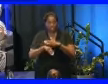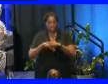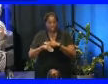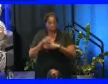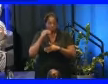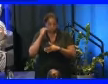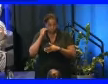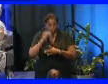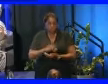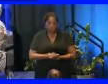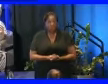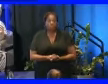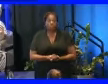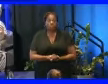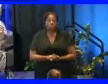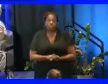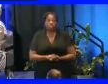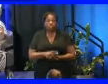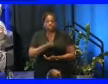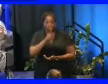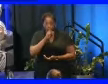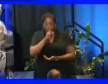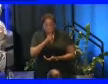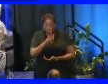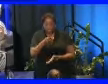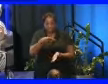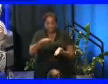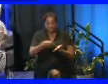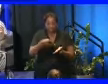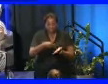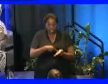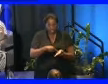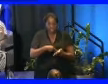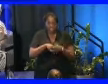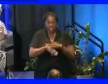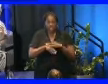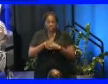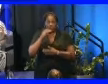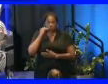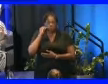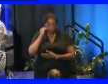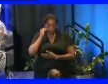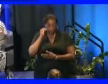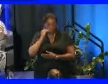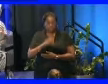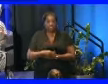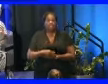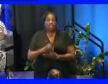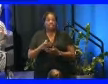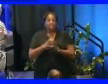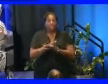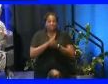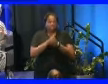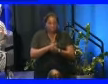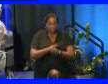housing. And deeply affordable accessible housing. Income-based